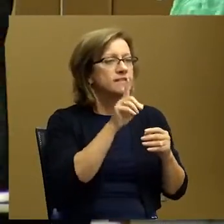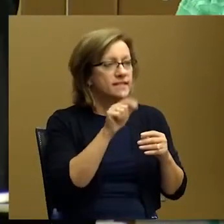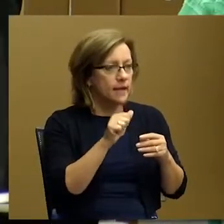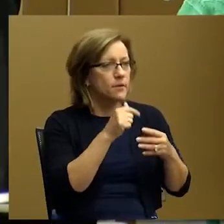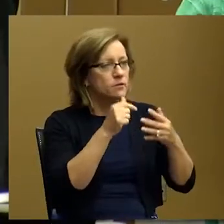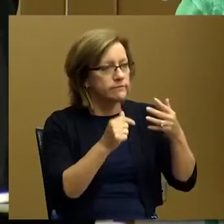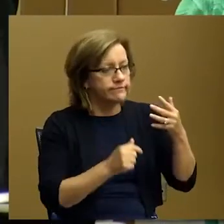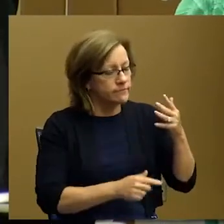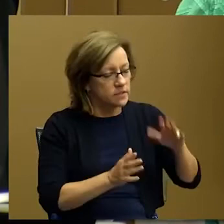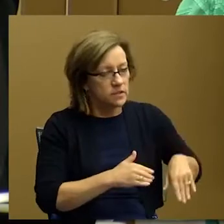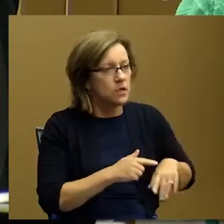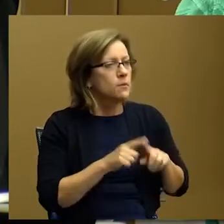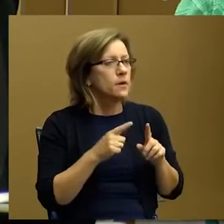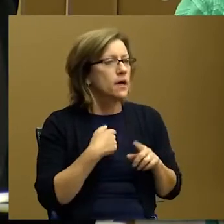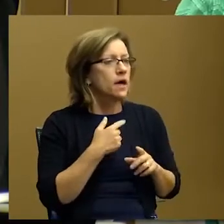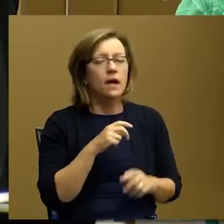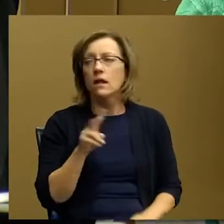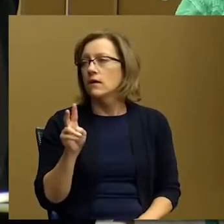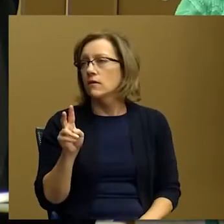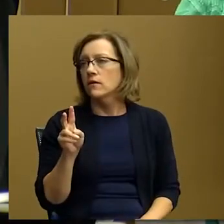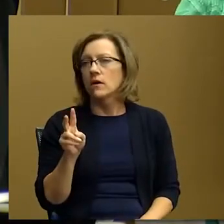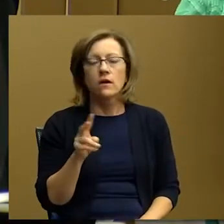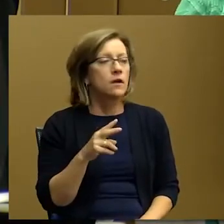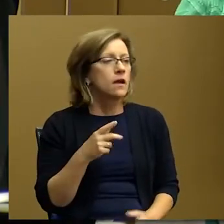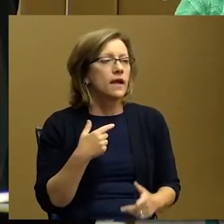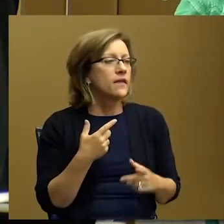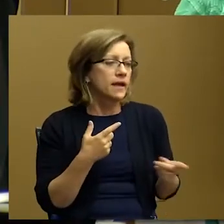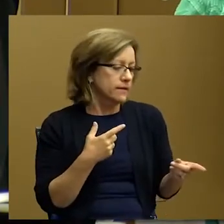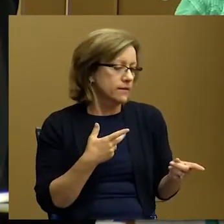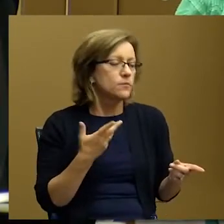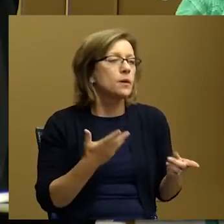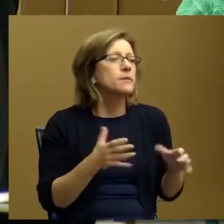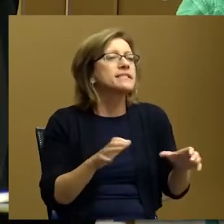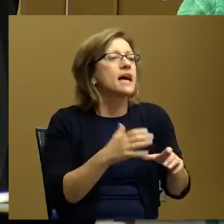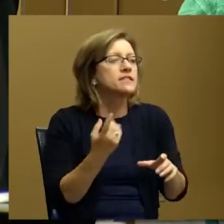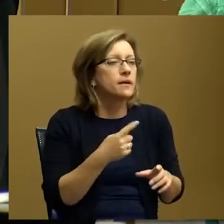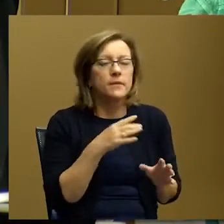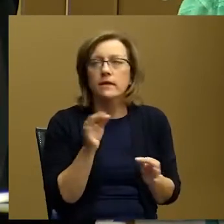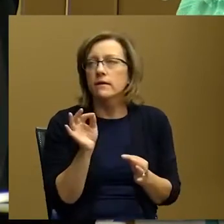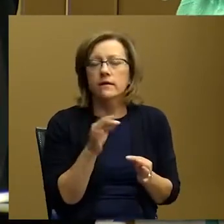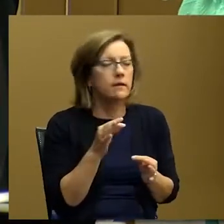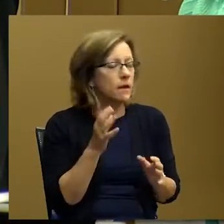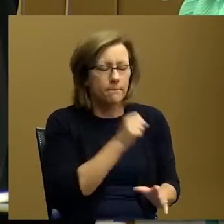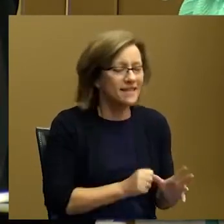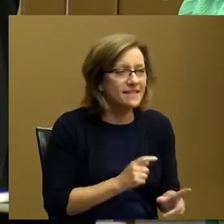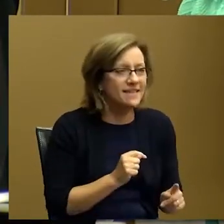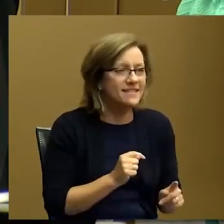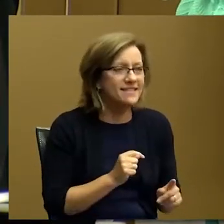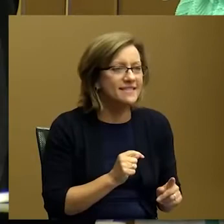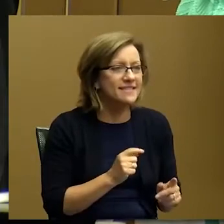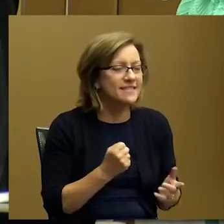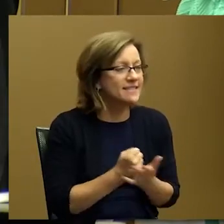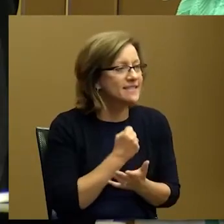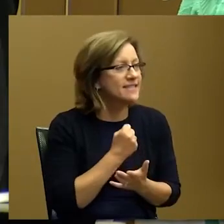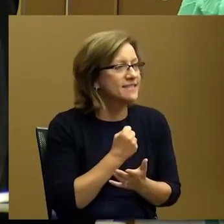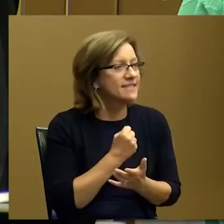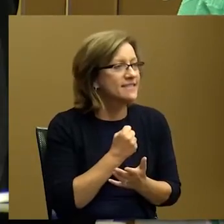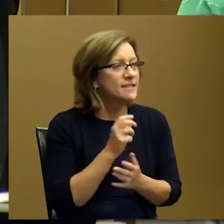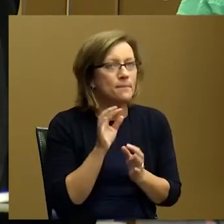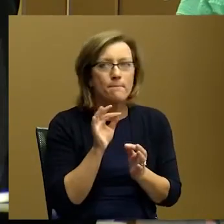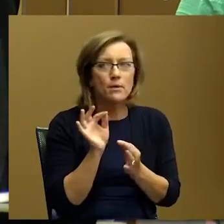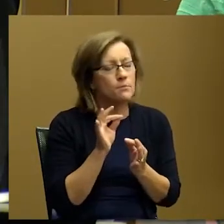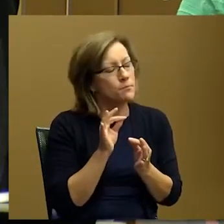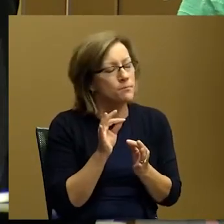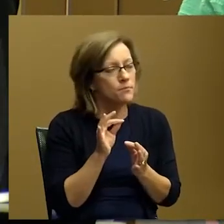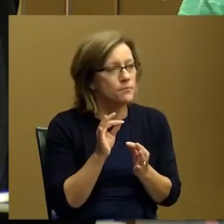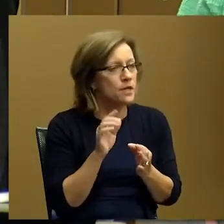head, and that's probably when Miss Tracy does something. And I miss it, you know? And it could